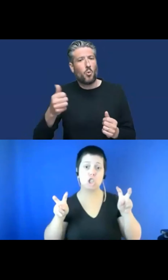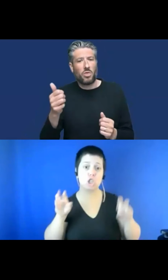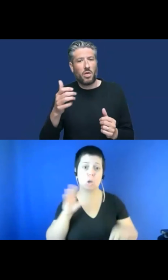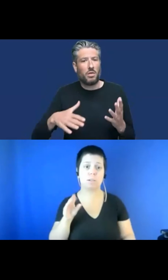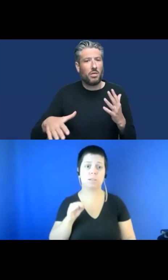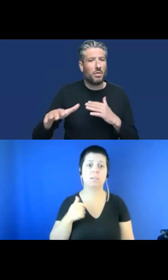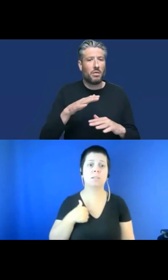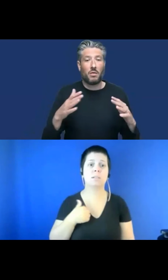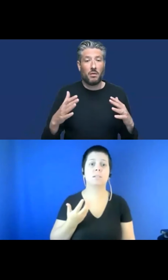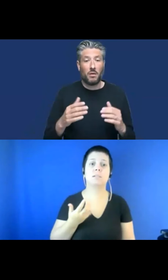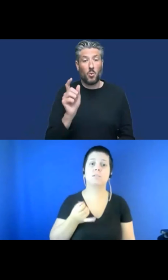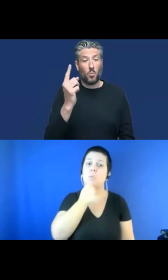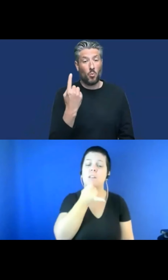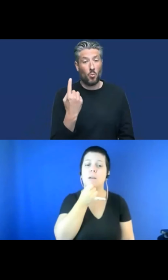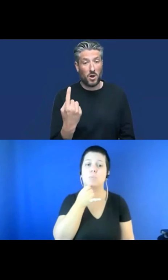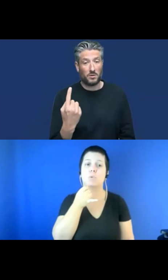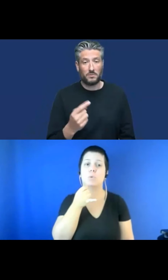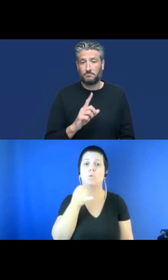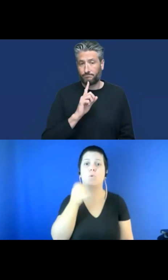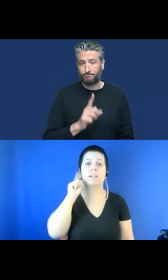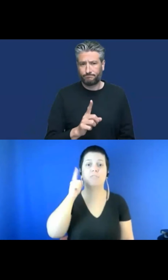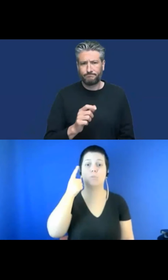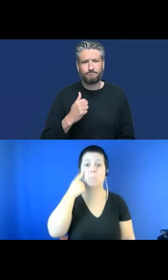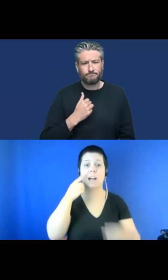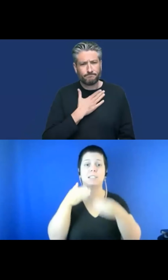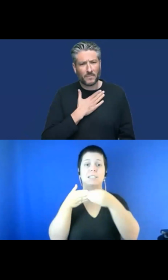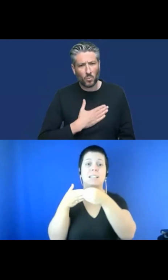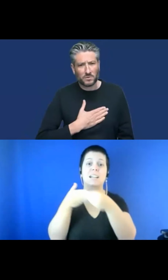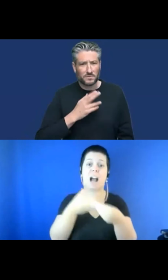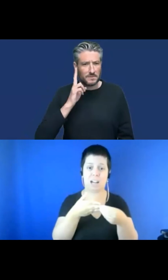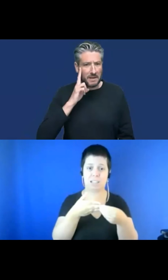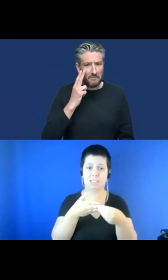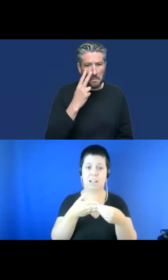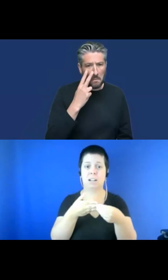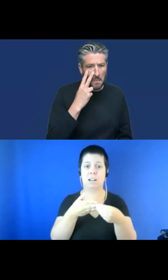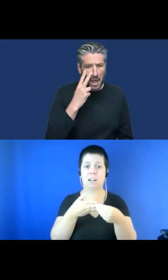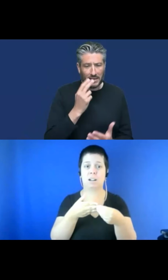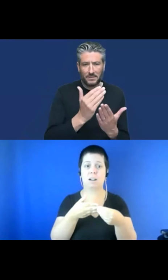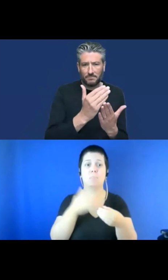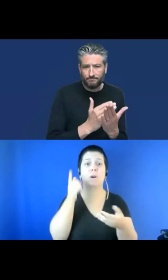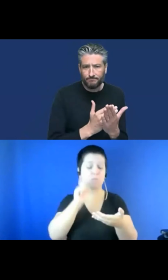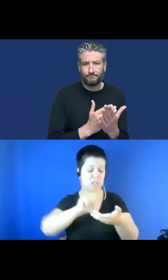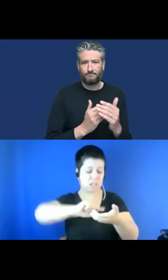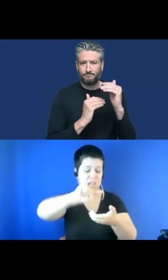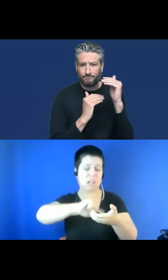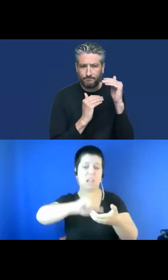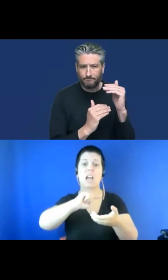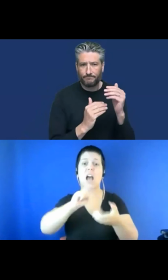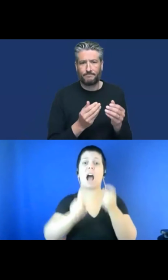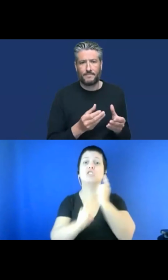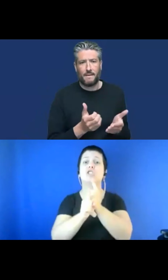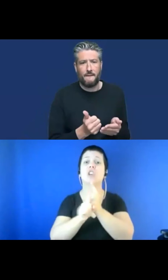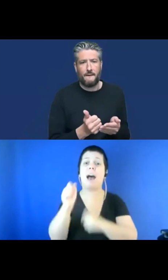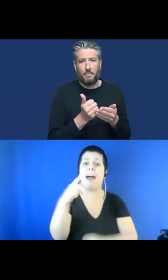a deafblind guide that would help the app become more easily findable in the App Store." The third theme